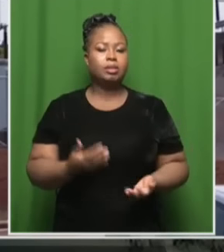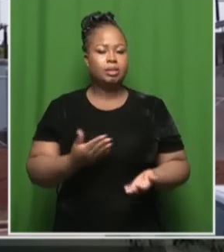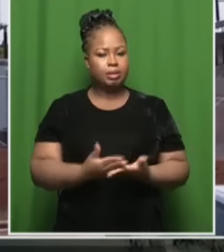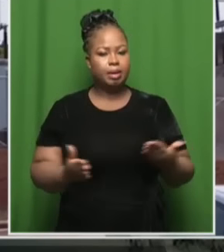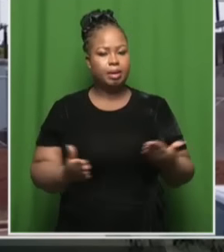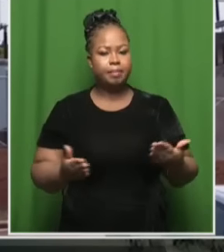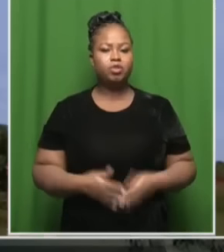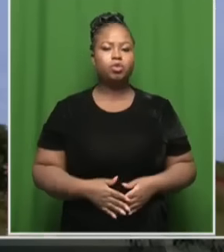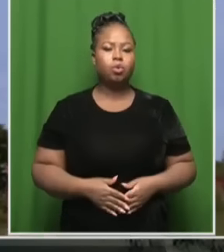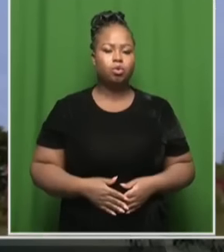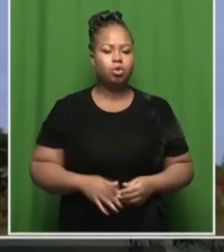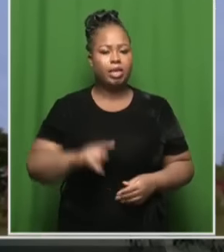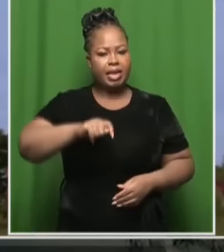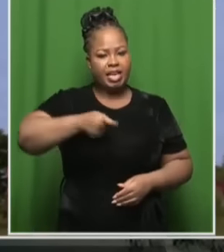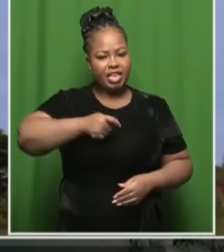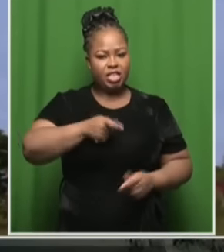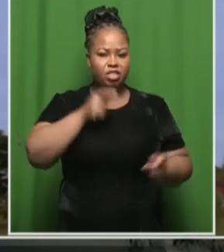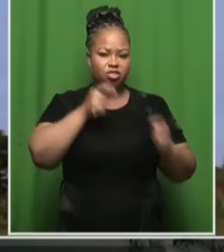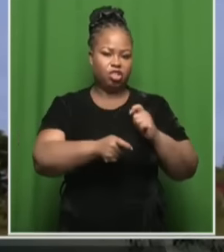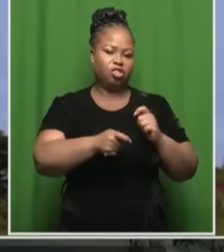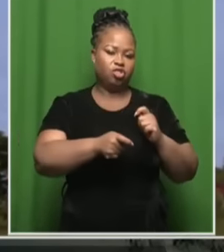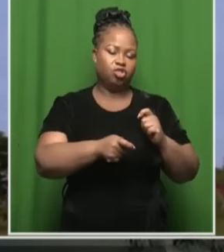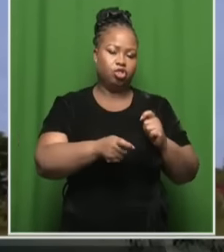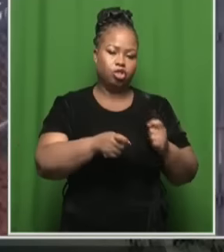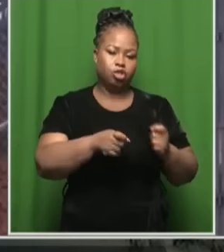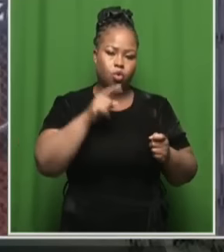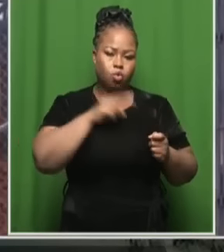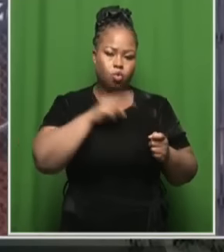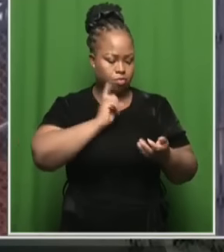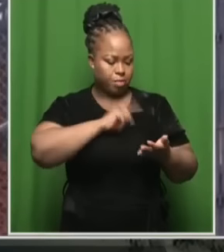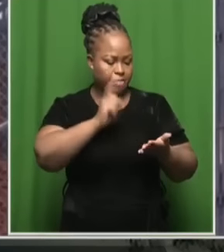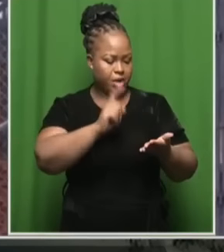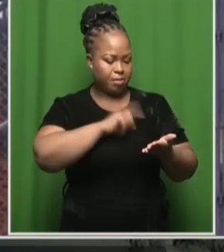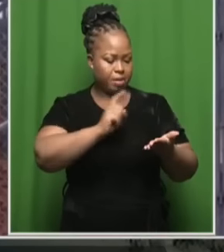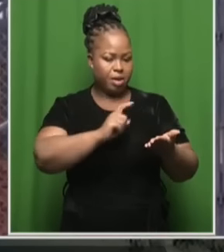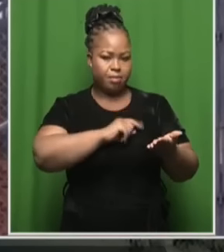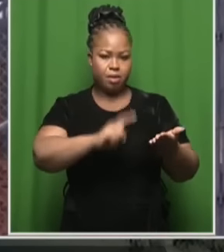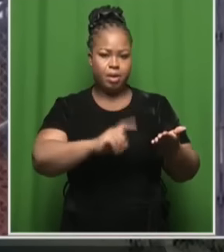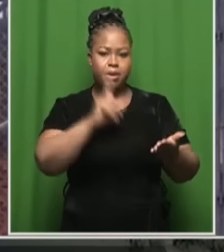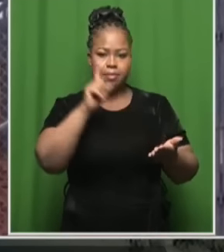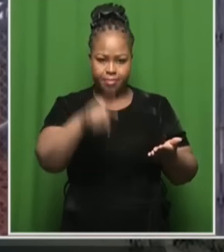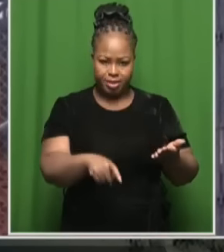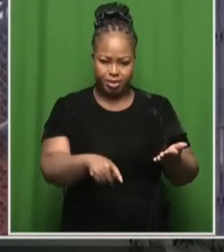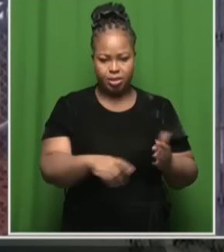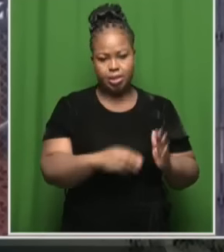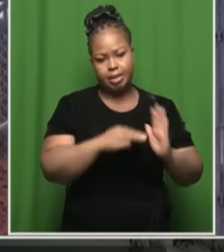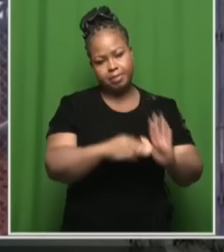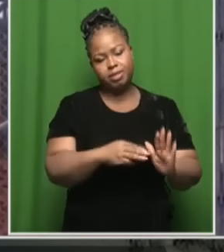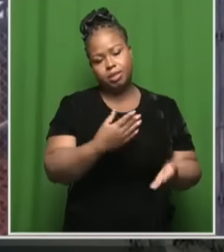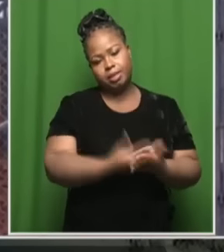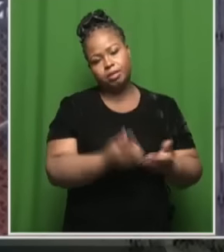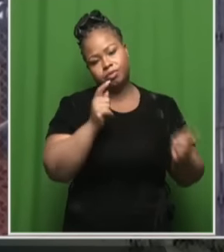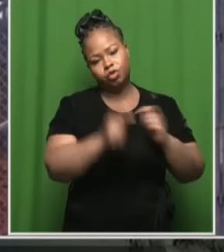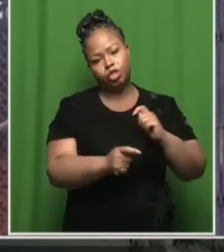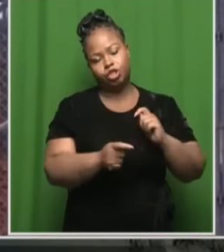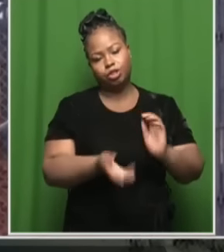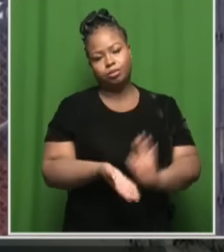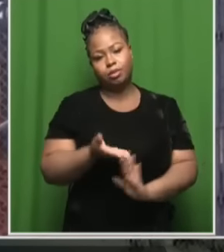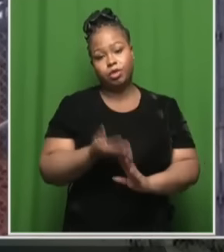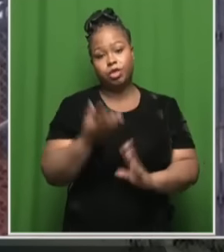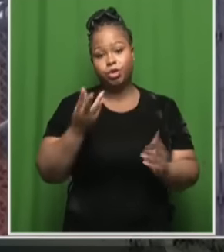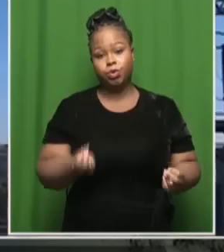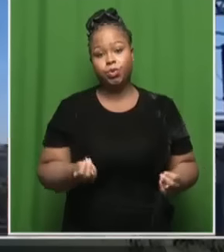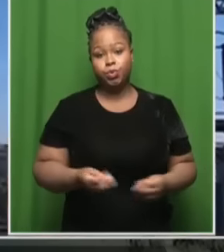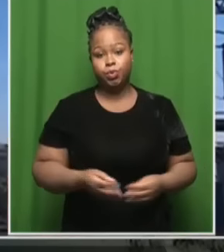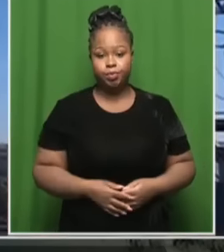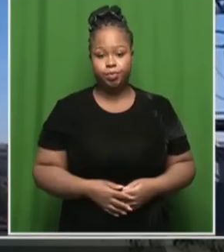change token, and the instruction was so clear that you need to enter such key change token in the meter in order to convert the meter to key